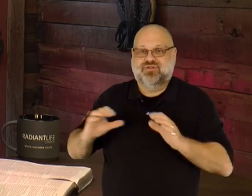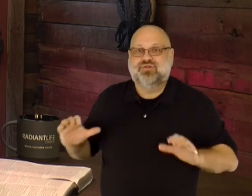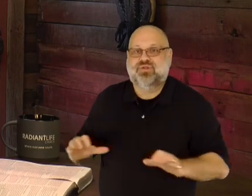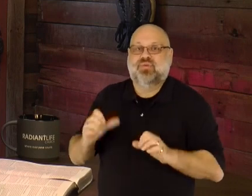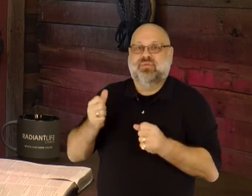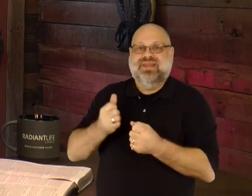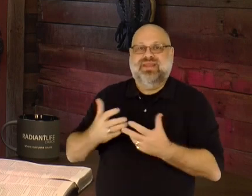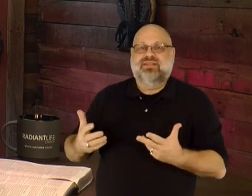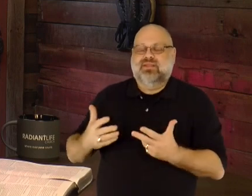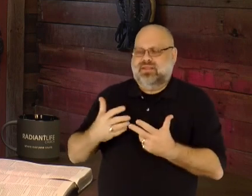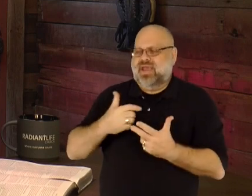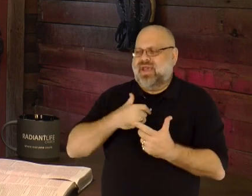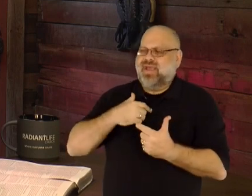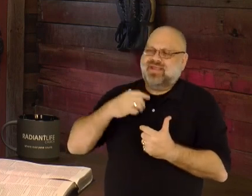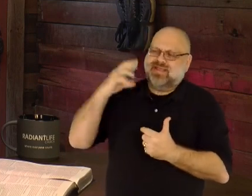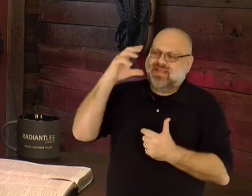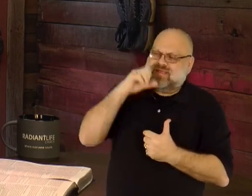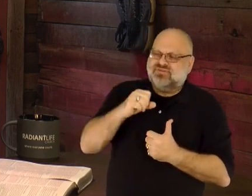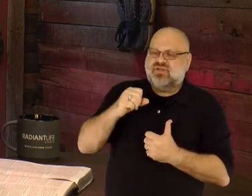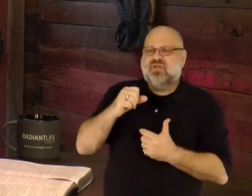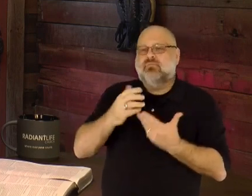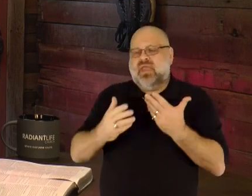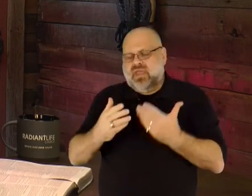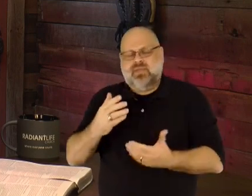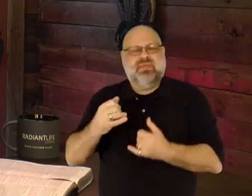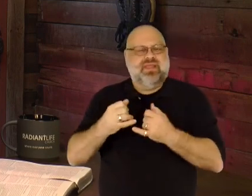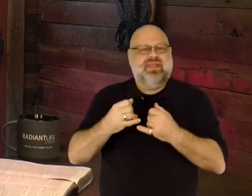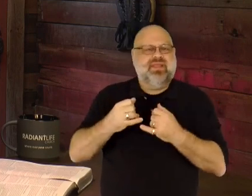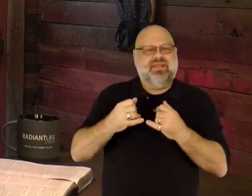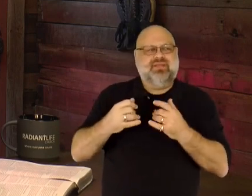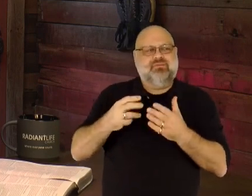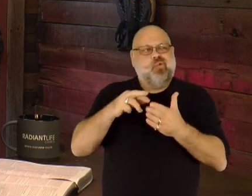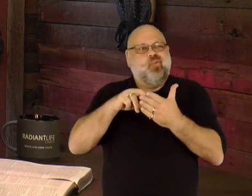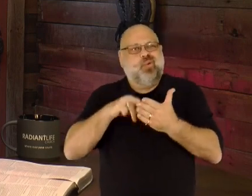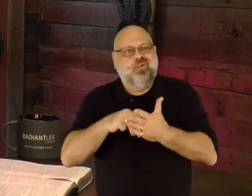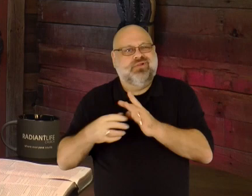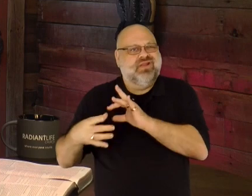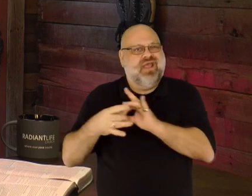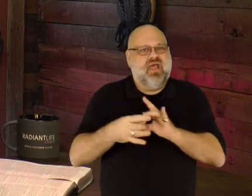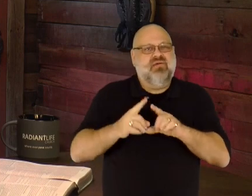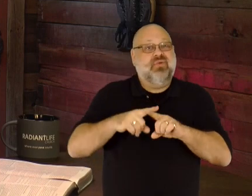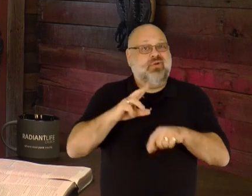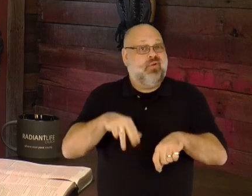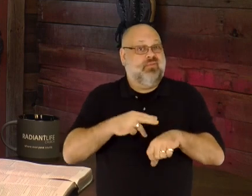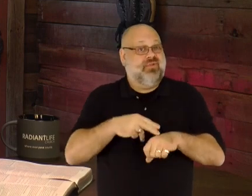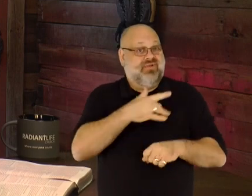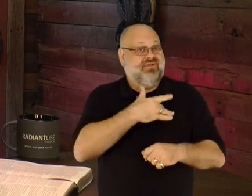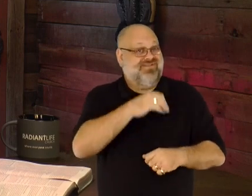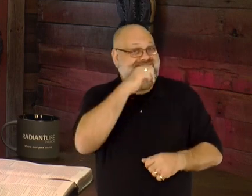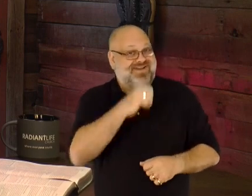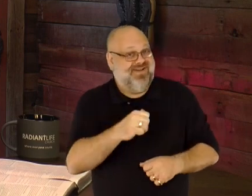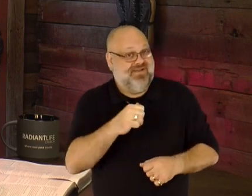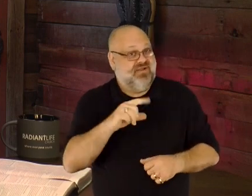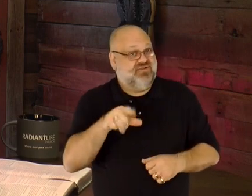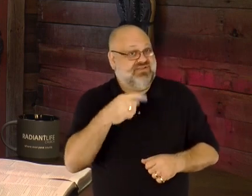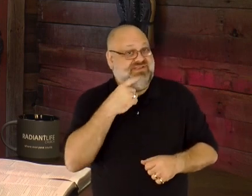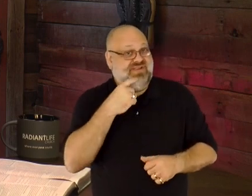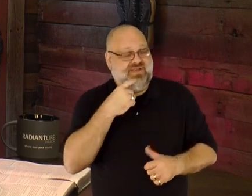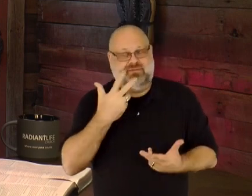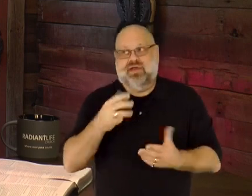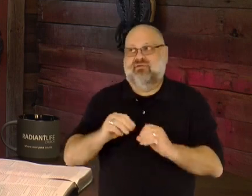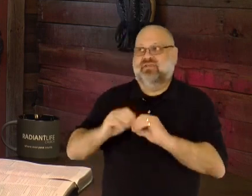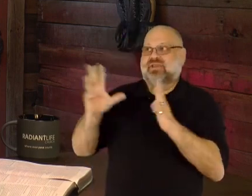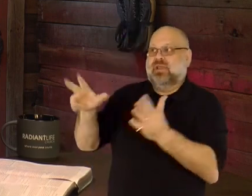anything. I suppose there could be strings attached, but usually there aren't. Just saying. Obviously, in kneeling